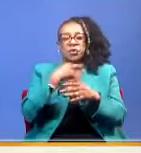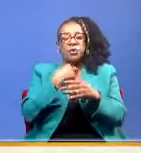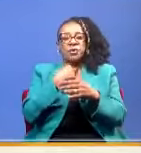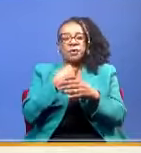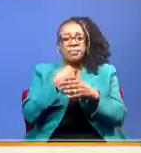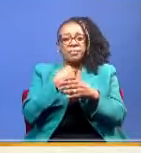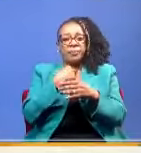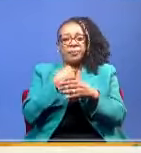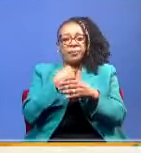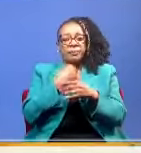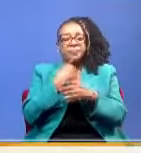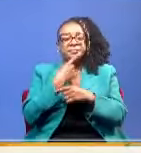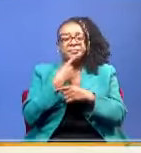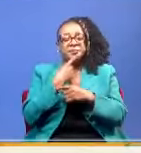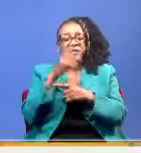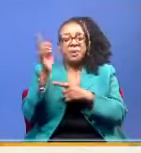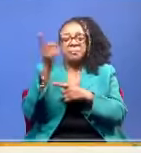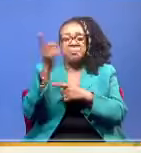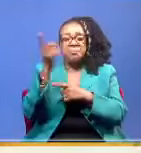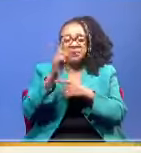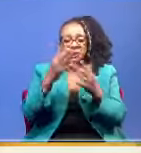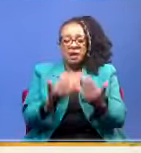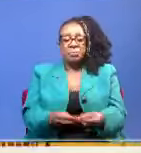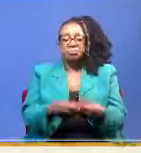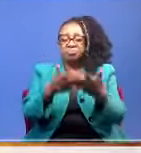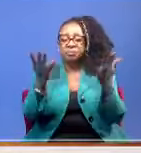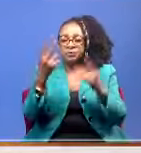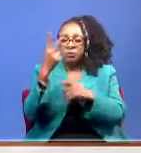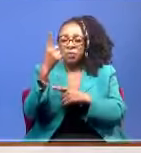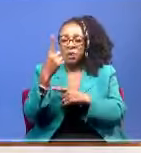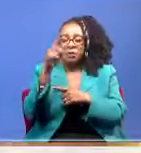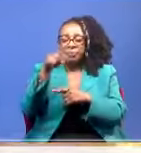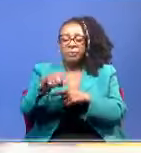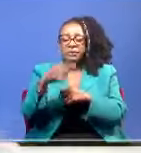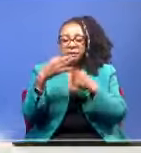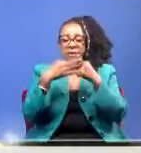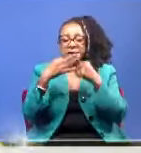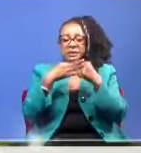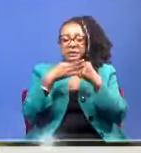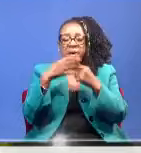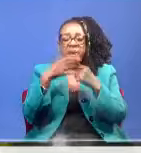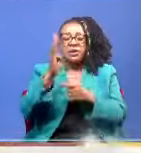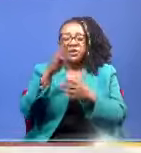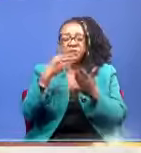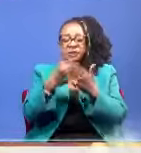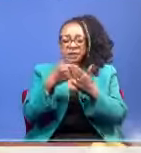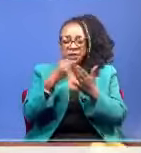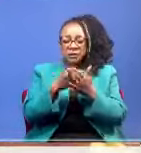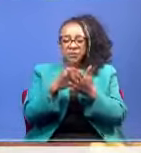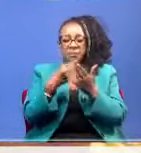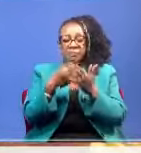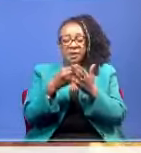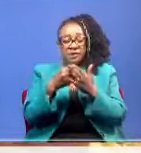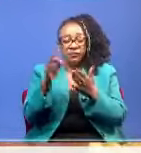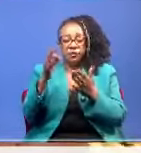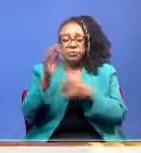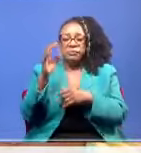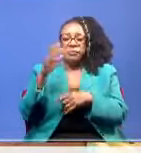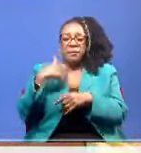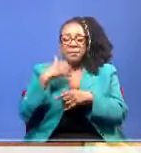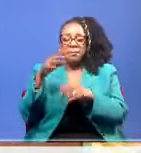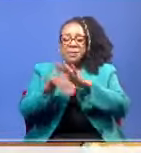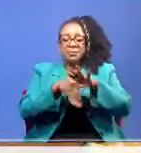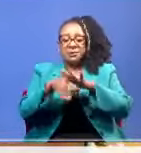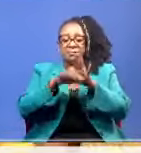union. Migos says the ministry had disbursed 21.8 billion shillings in capitation money for primary, junior and